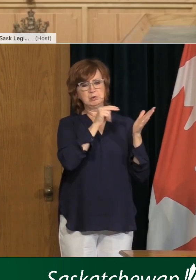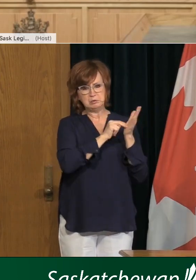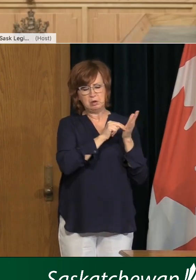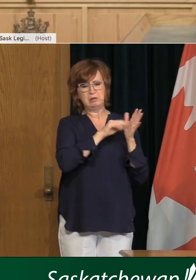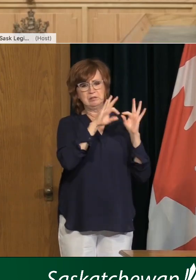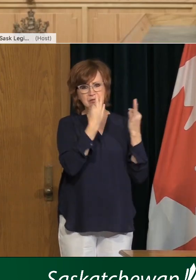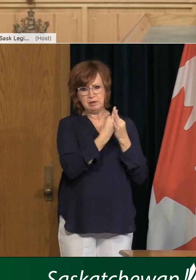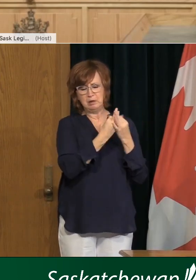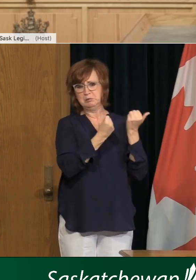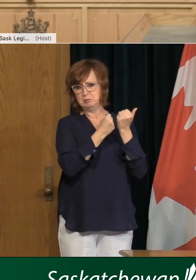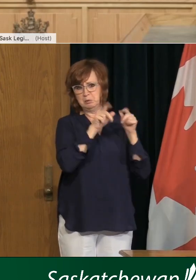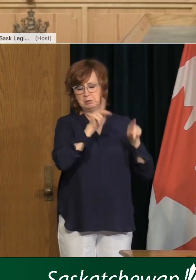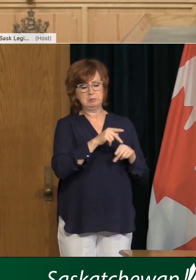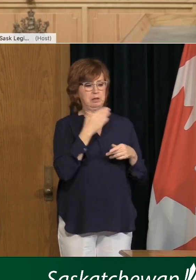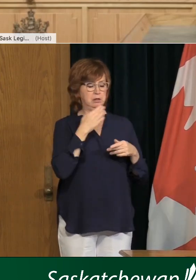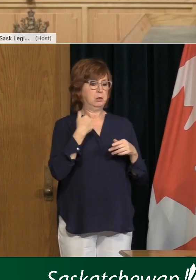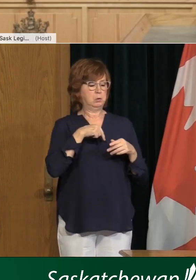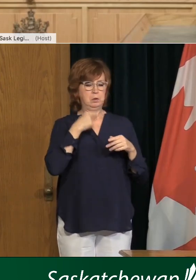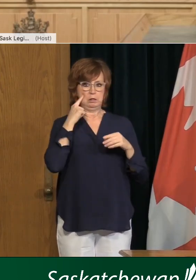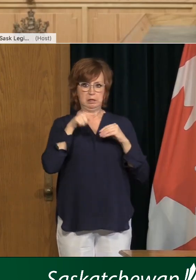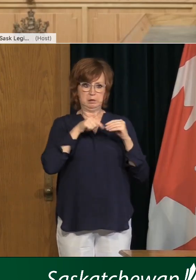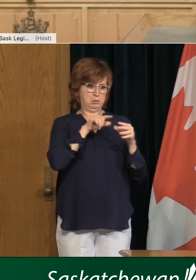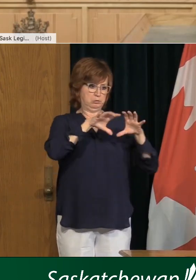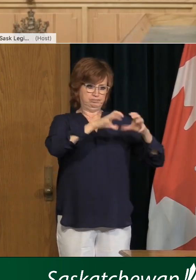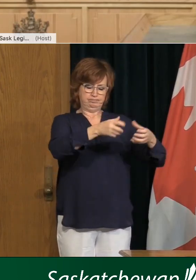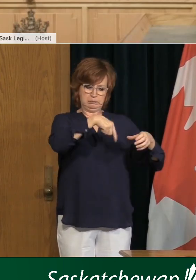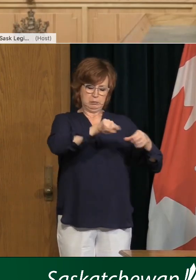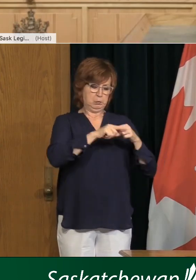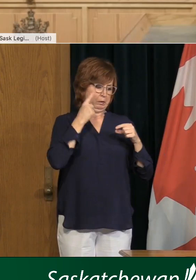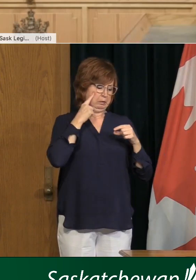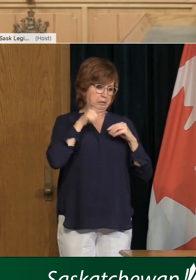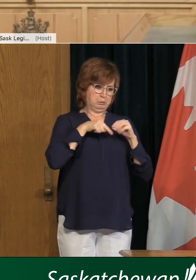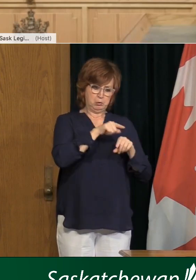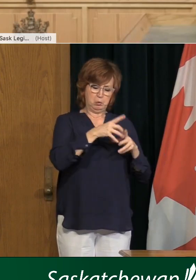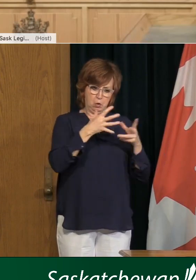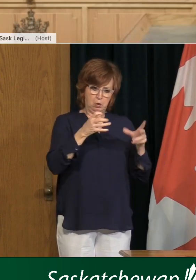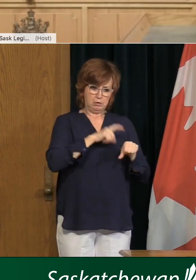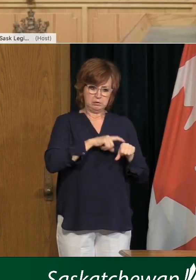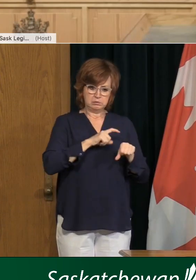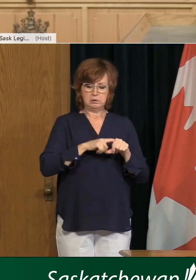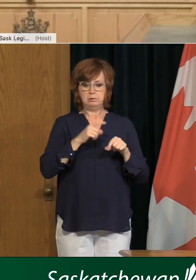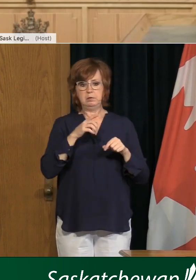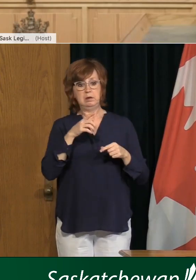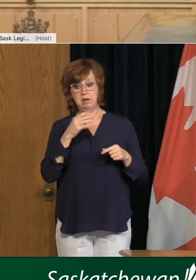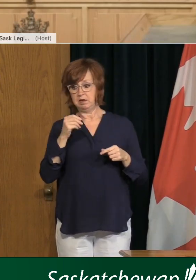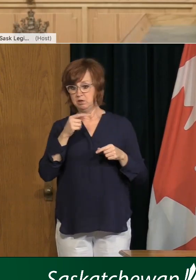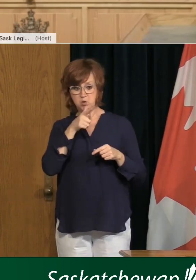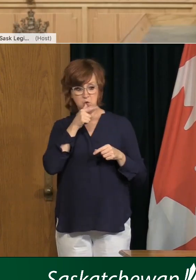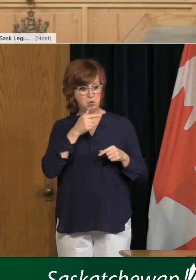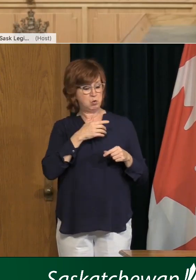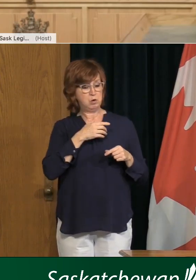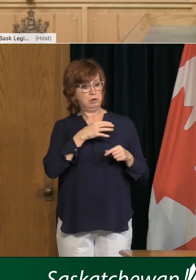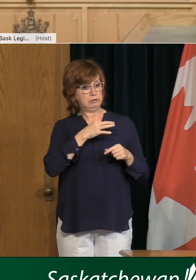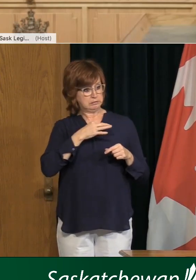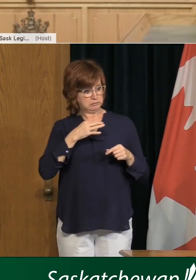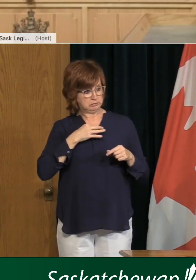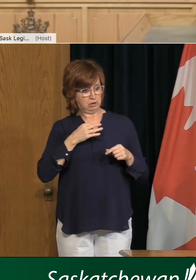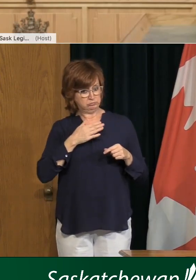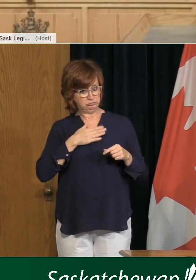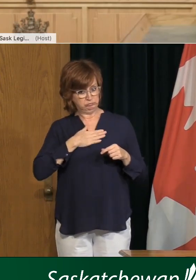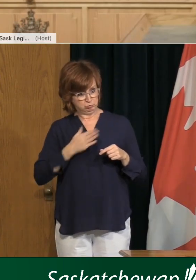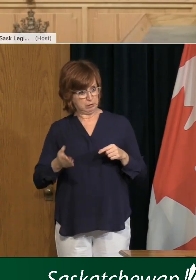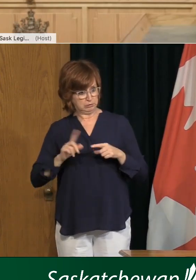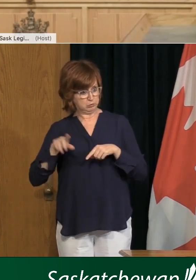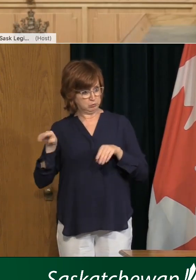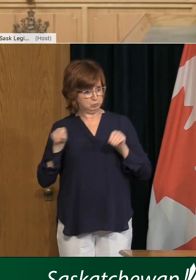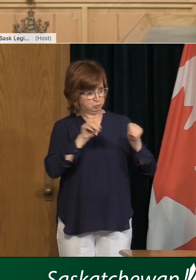everything we can to support you. I'd also like to thank the staff who've generously offered to be redeployed to work in these areas. Your willingness to respond